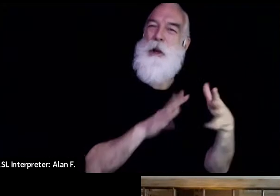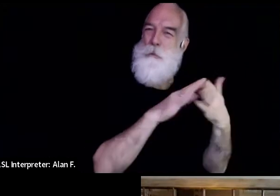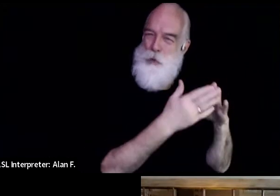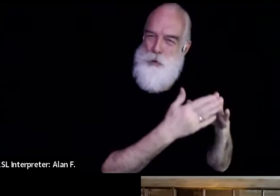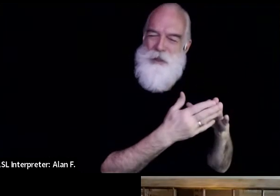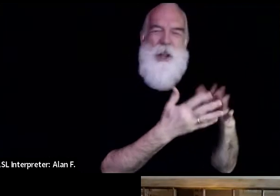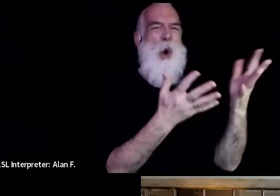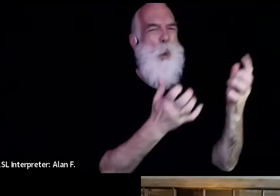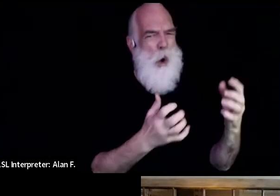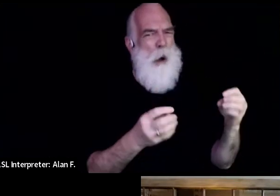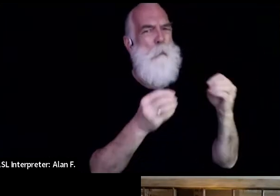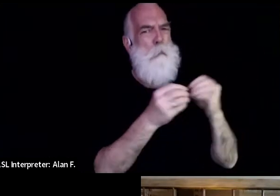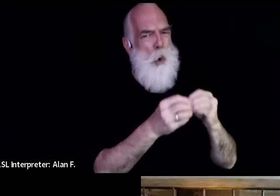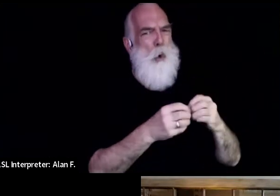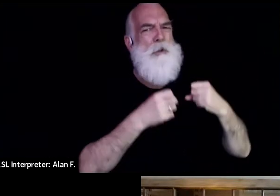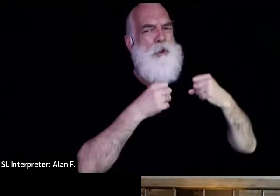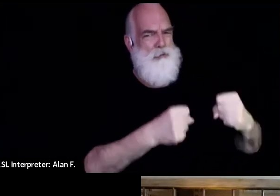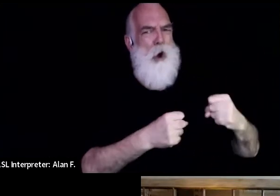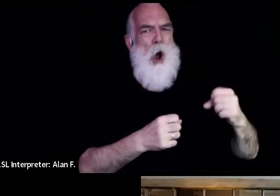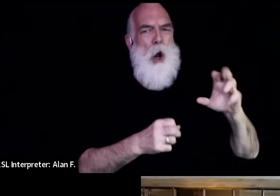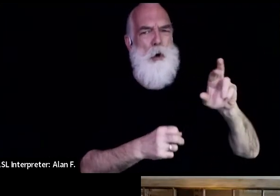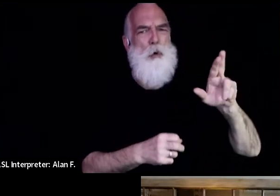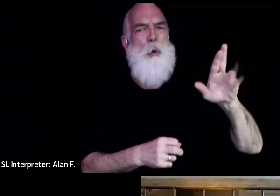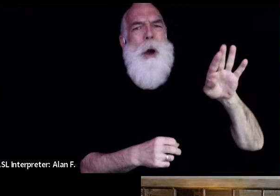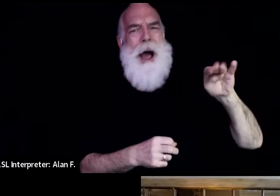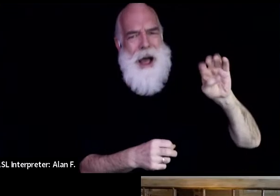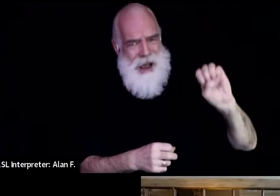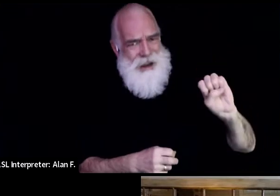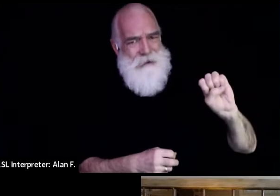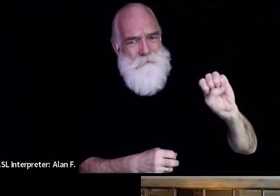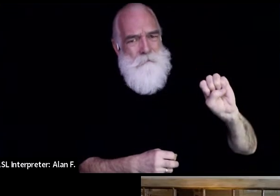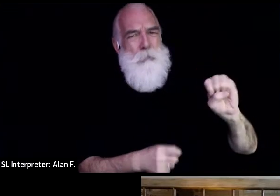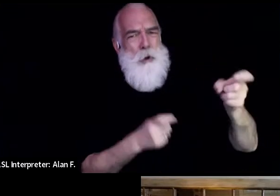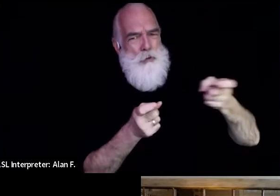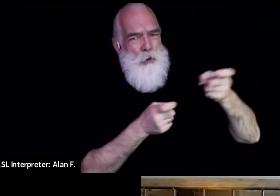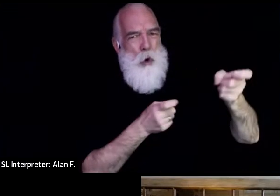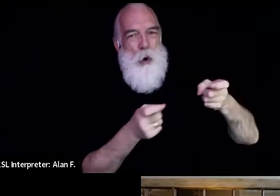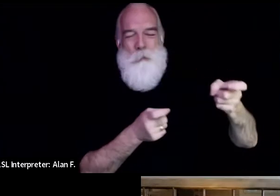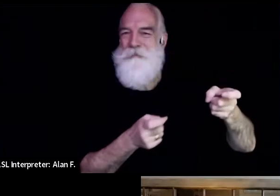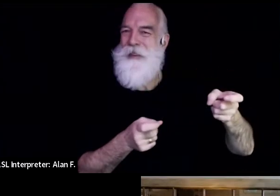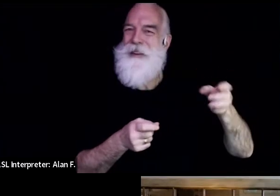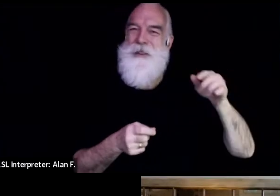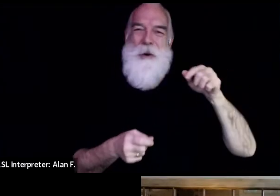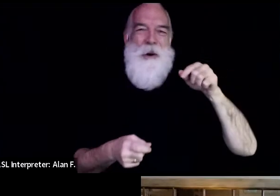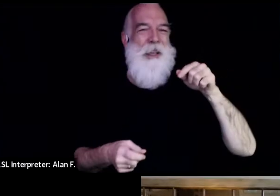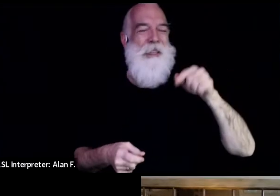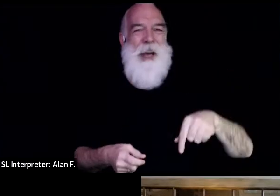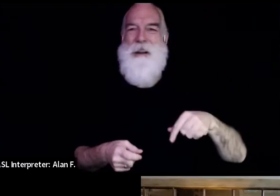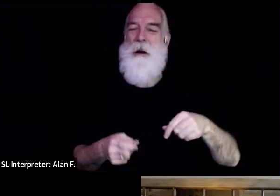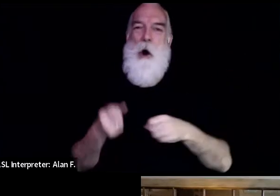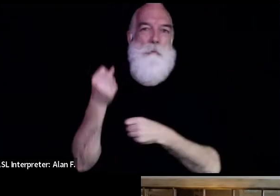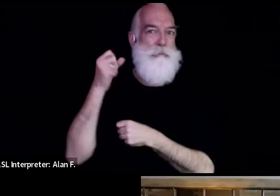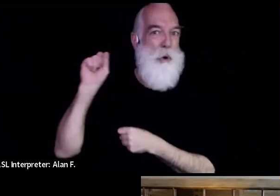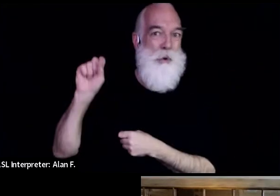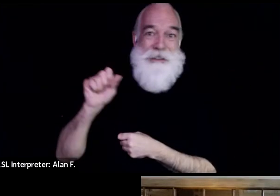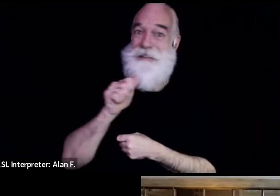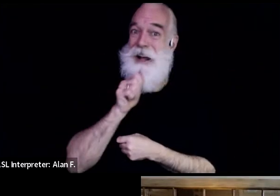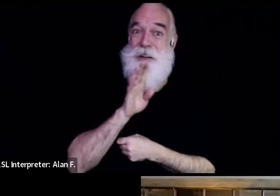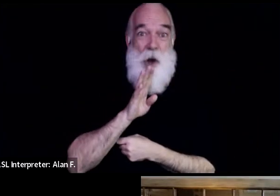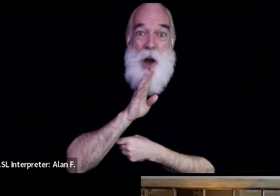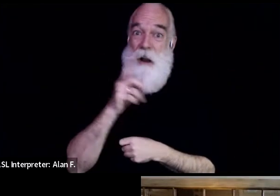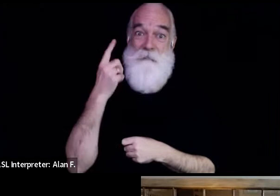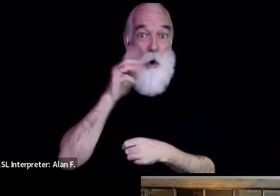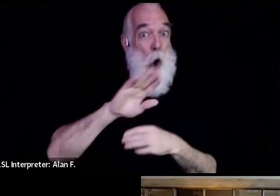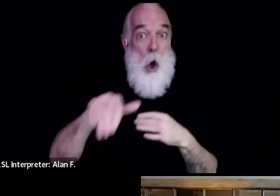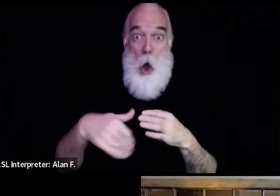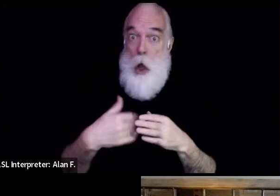the protests didn't really speak for the mass of families and voters in those communities. I'm